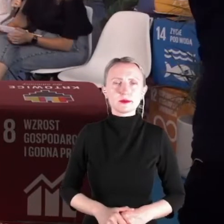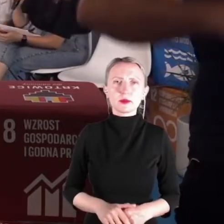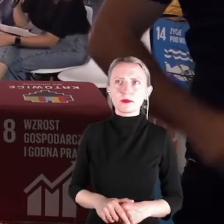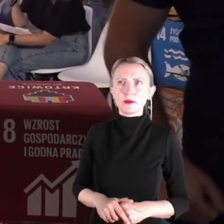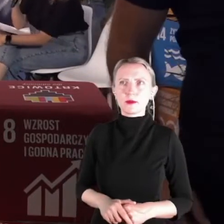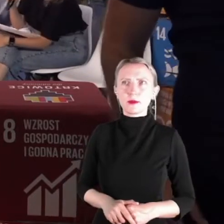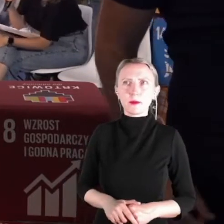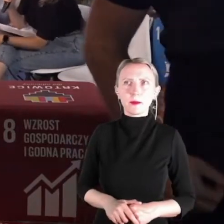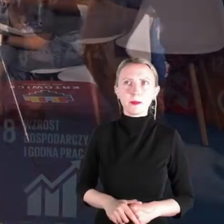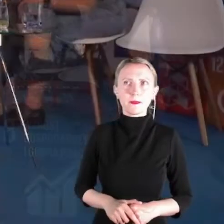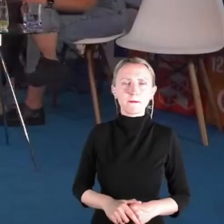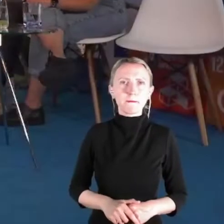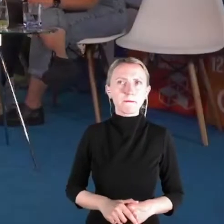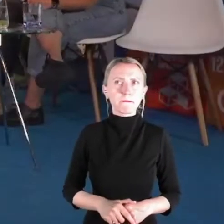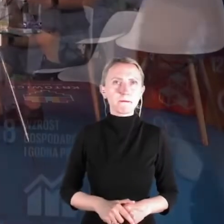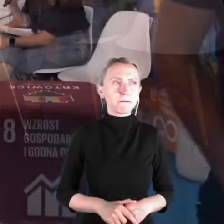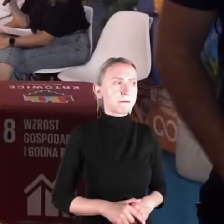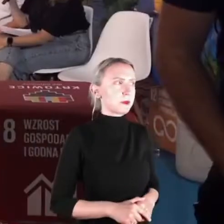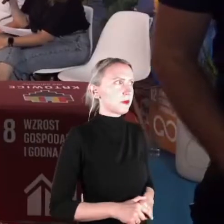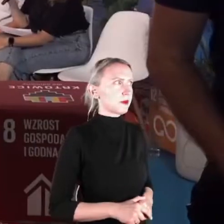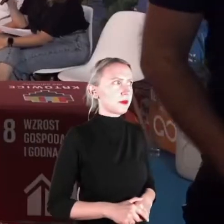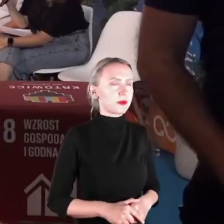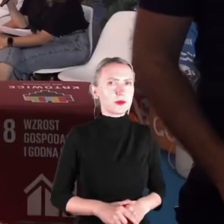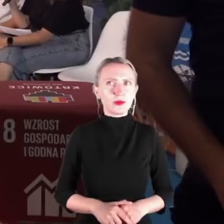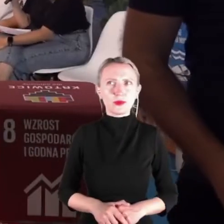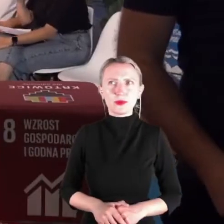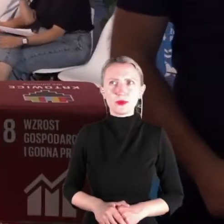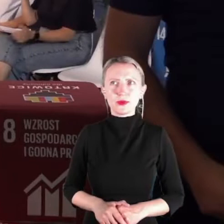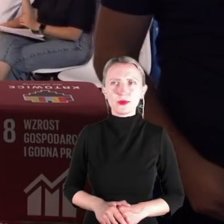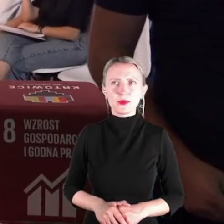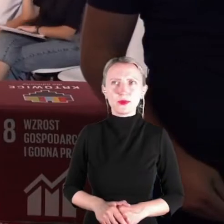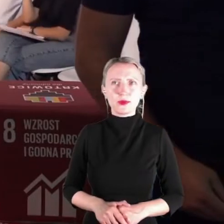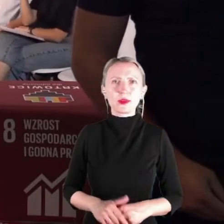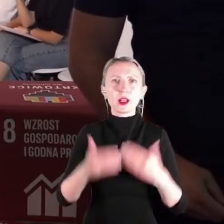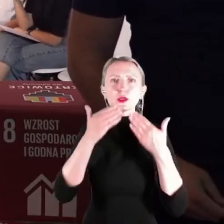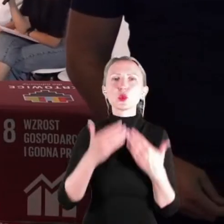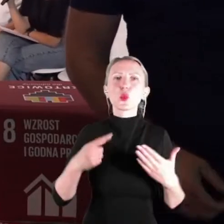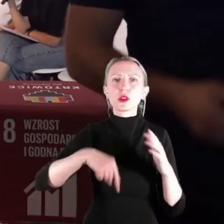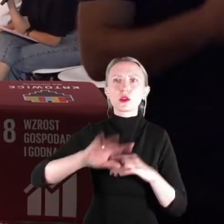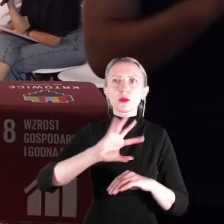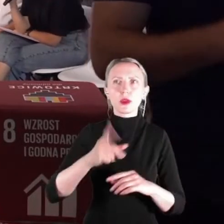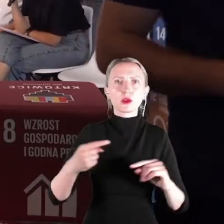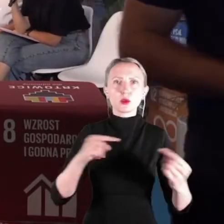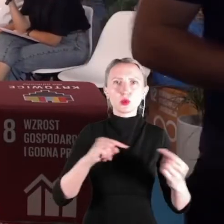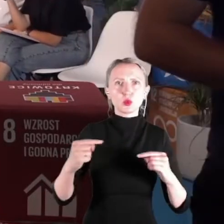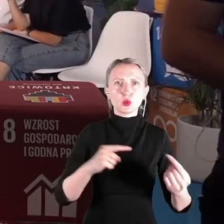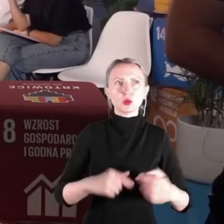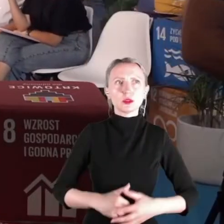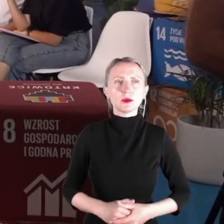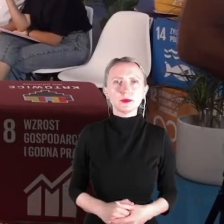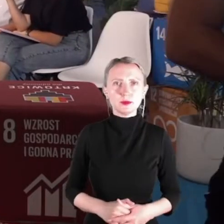Thank you for a very vivid and visual presentation. I think we could all feel the spirit of Medellin in the pictures. So